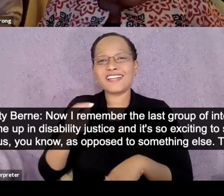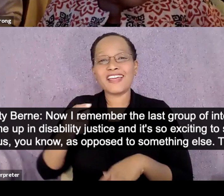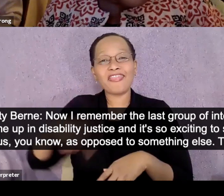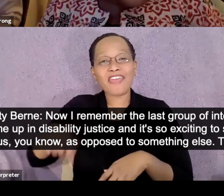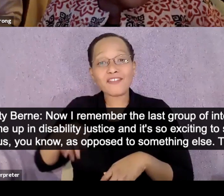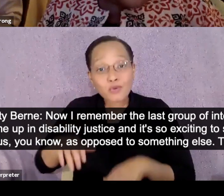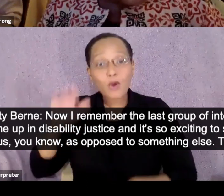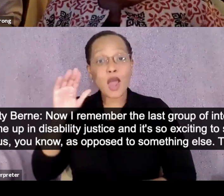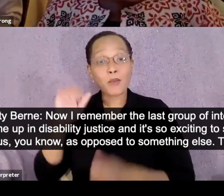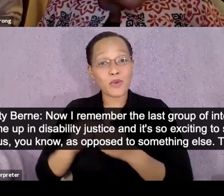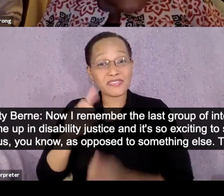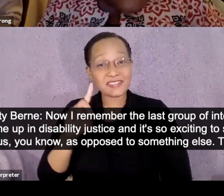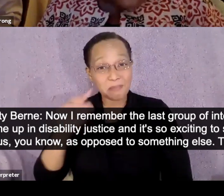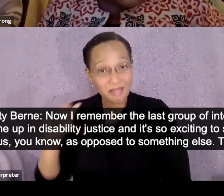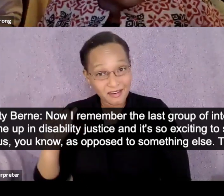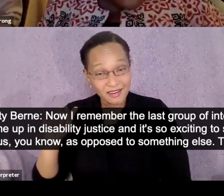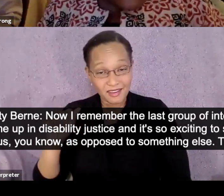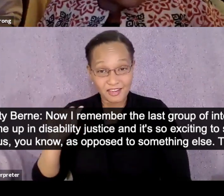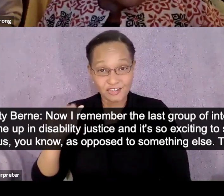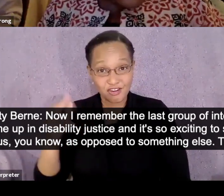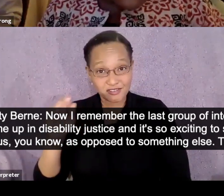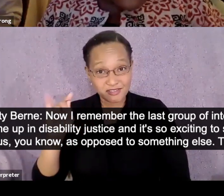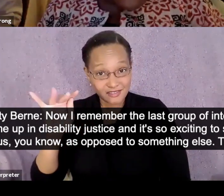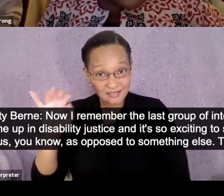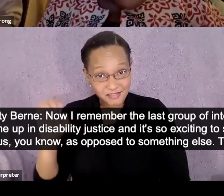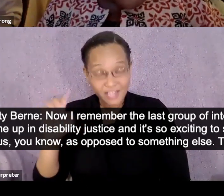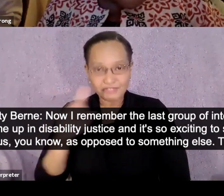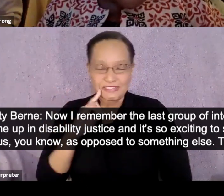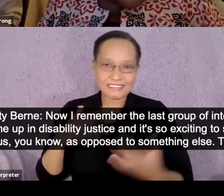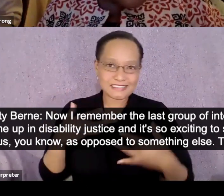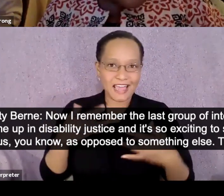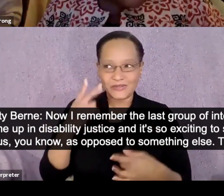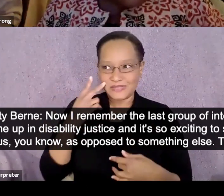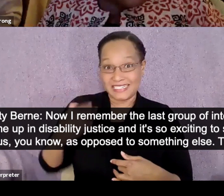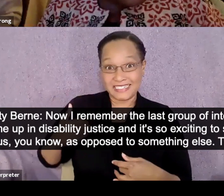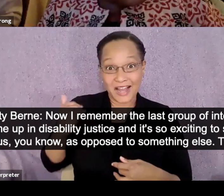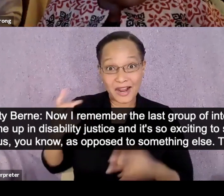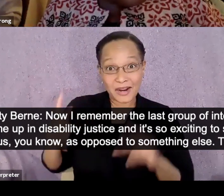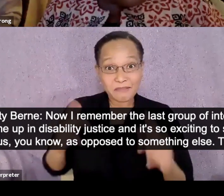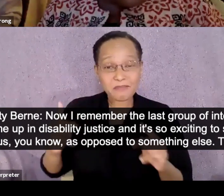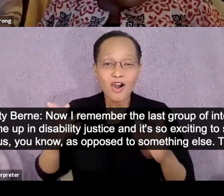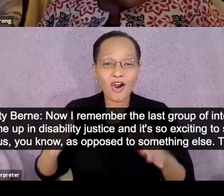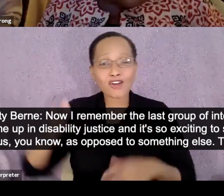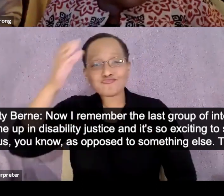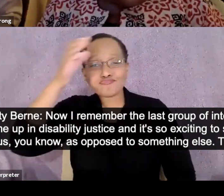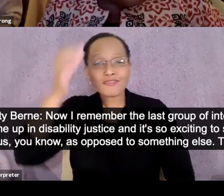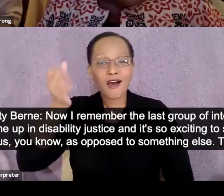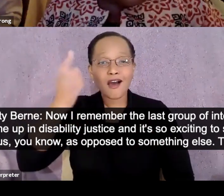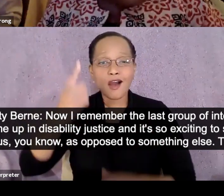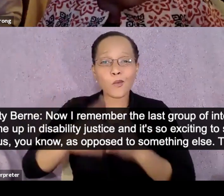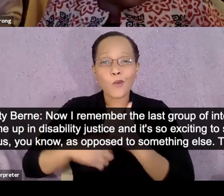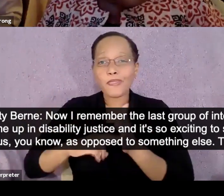justice. And it's so exciting to see like young folks like actually just have DJ as their primary